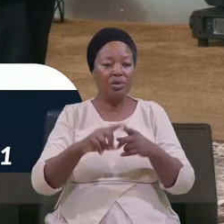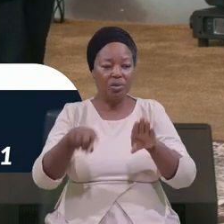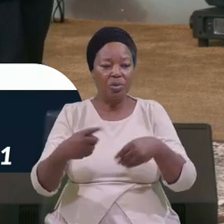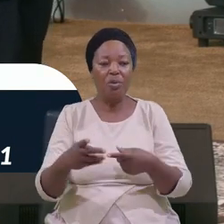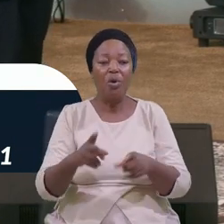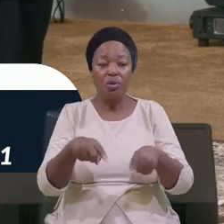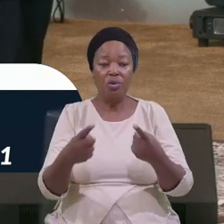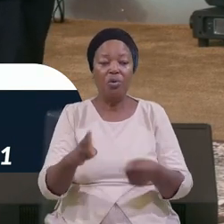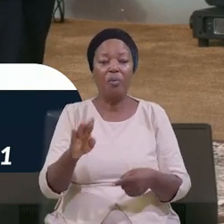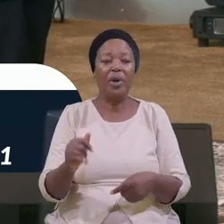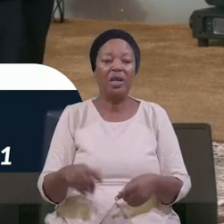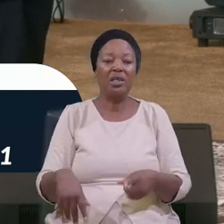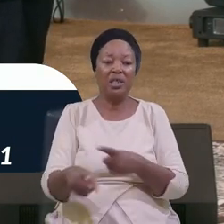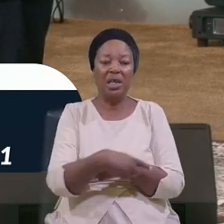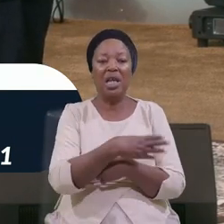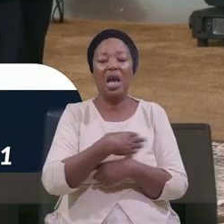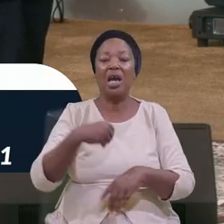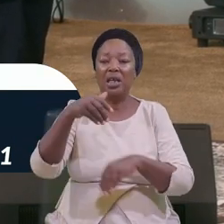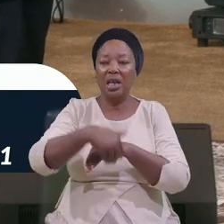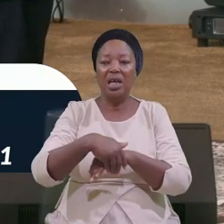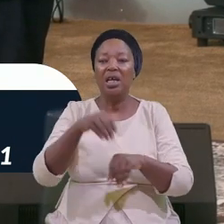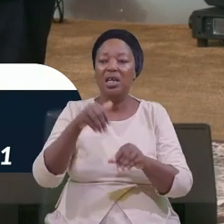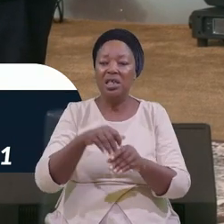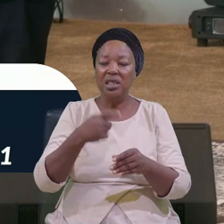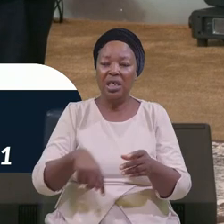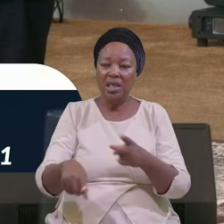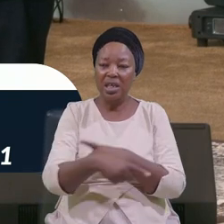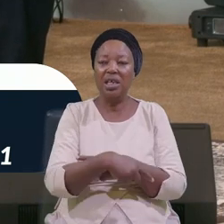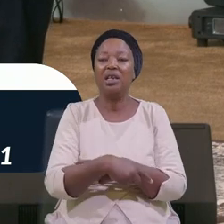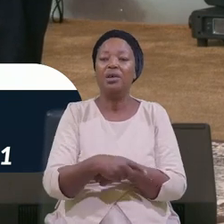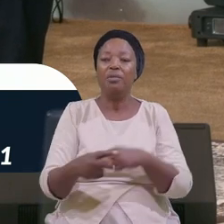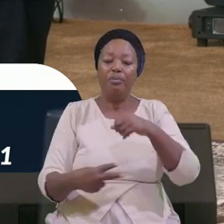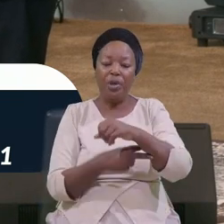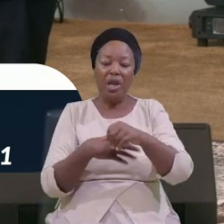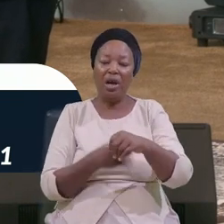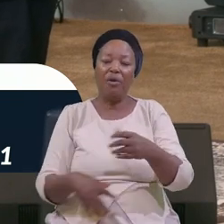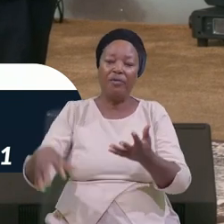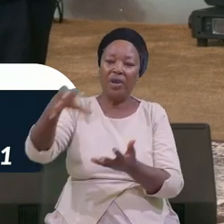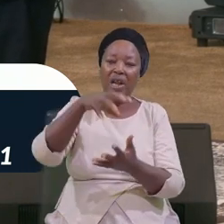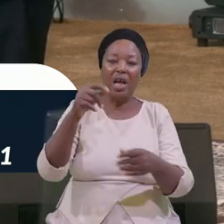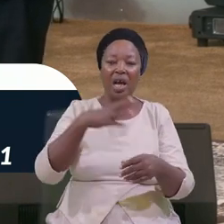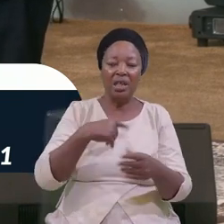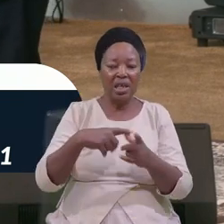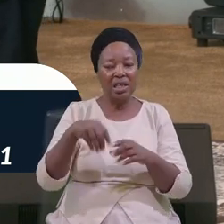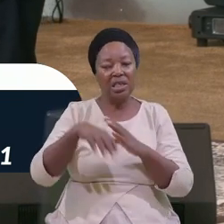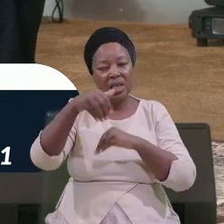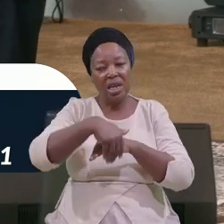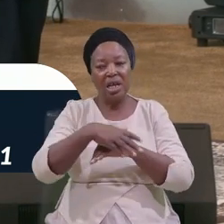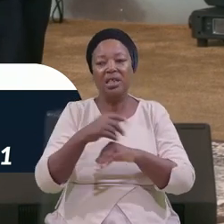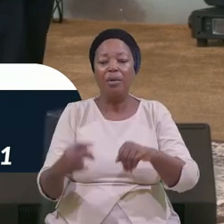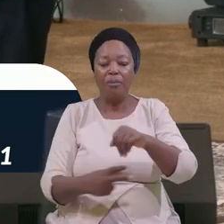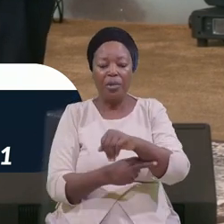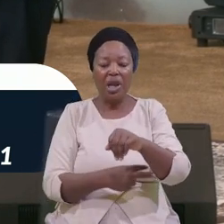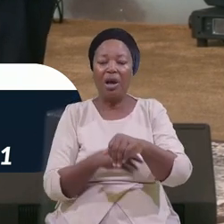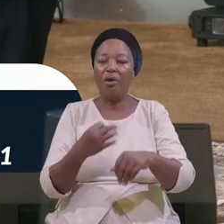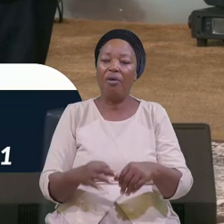day and night. During the day, pillar of cloud, and during the night, pillar of fire.